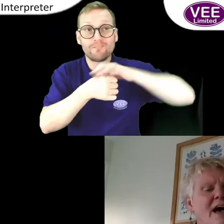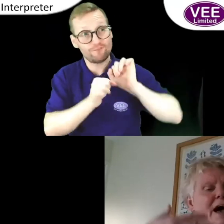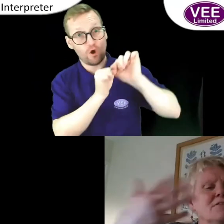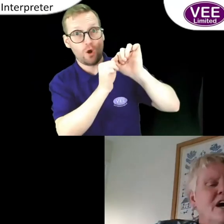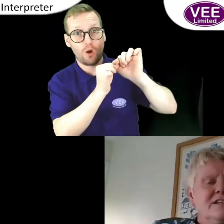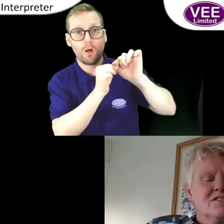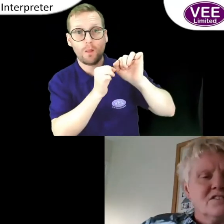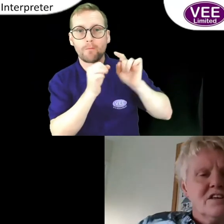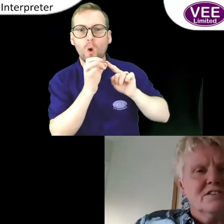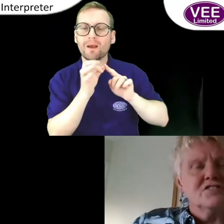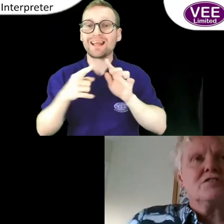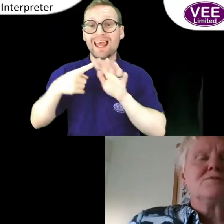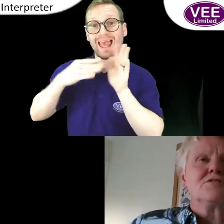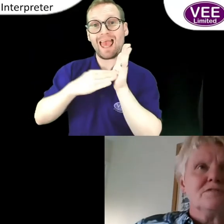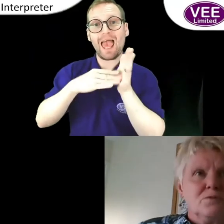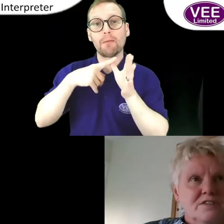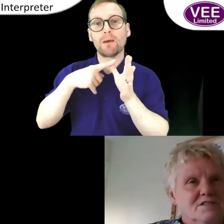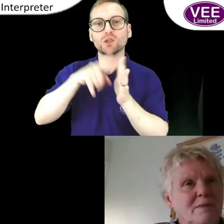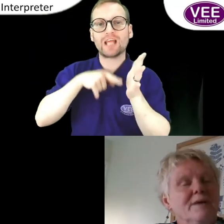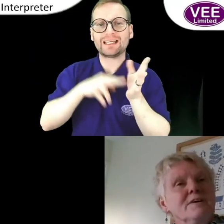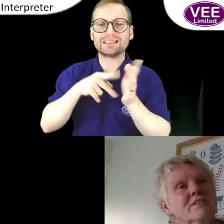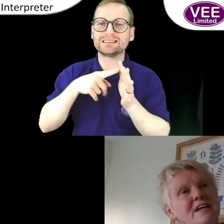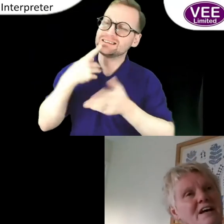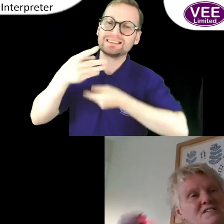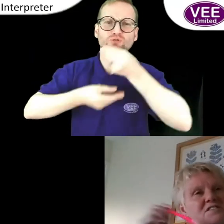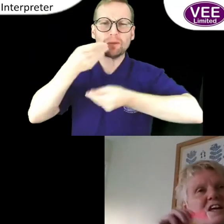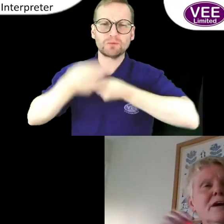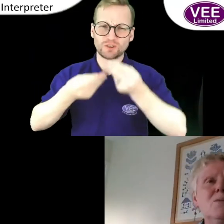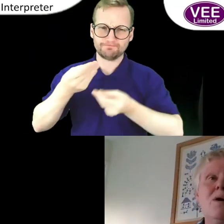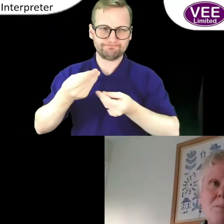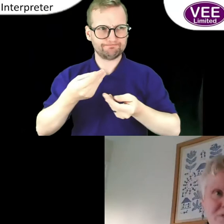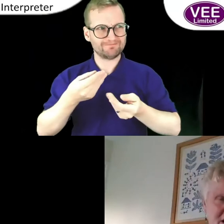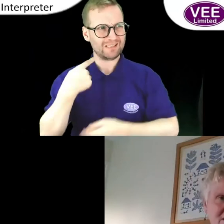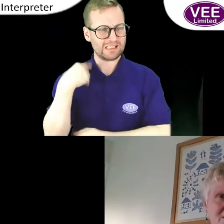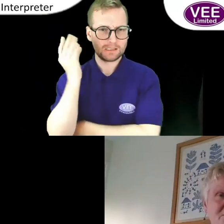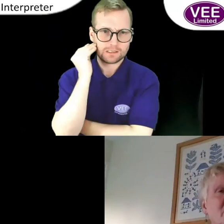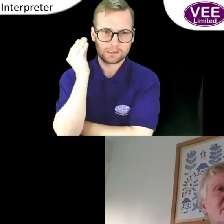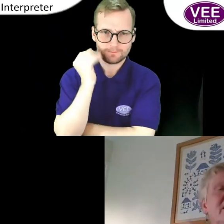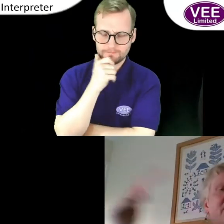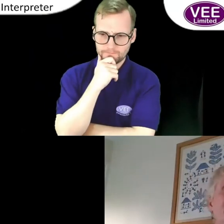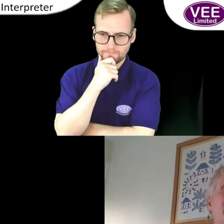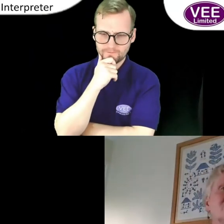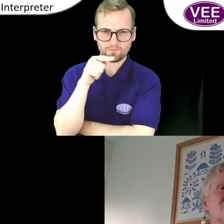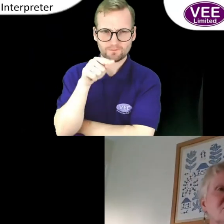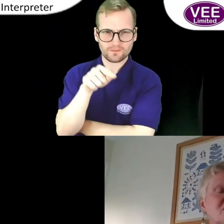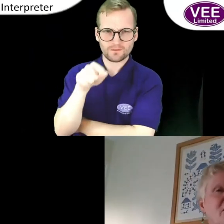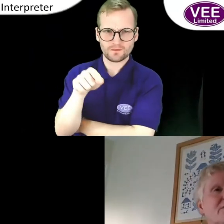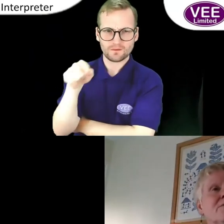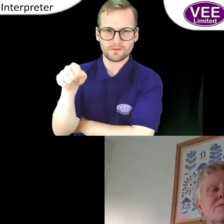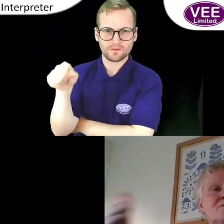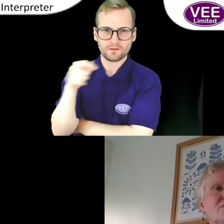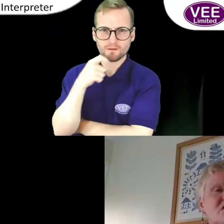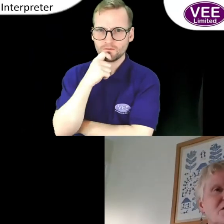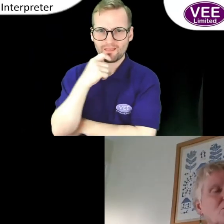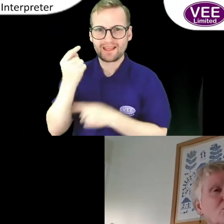And Emma Jane's description of all this made me realize that here were objects. In 100 years' time,